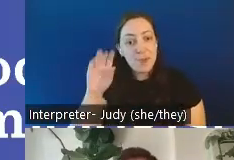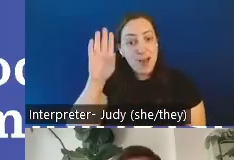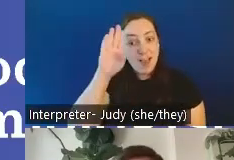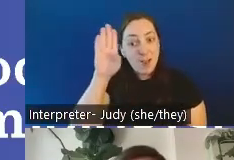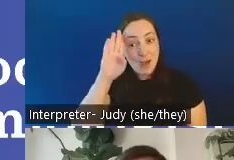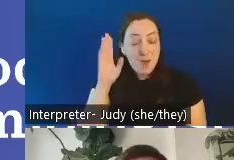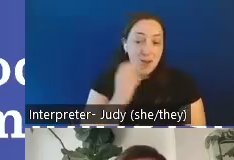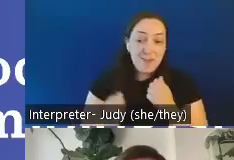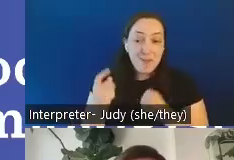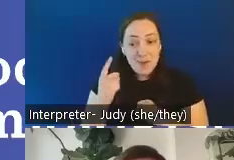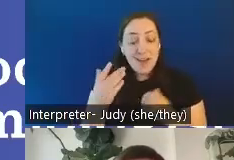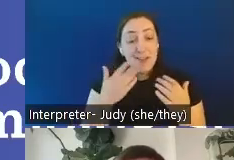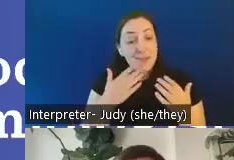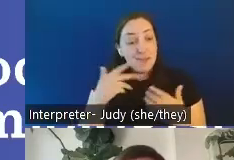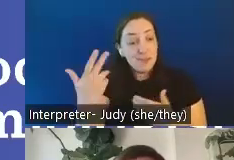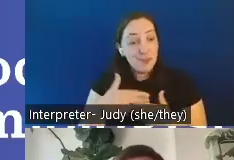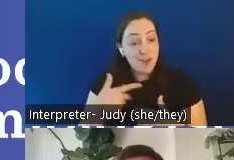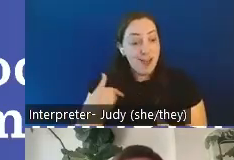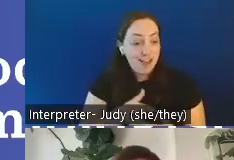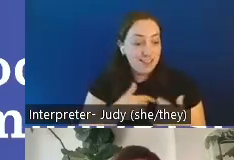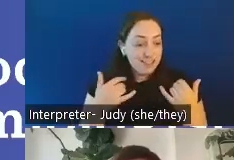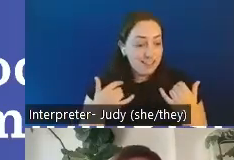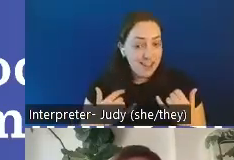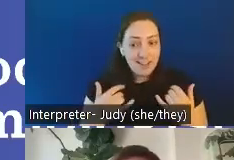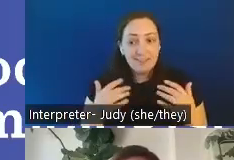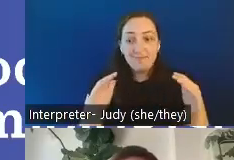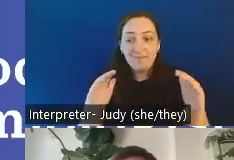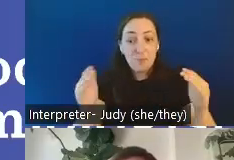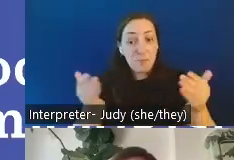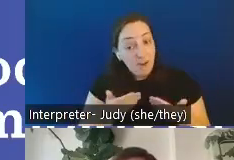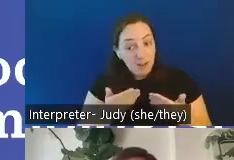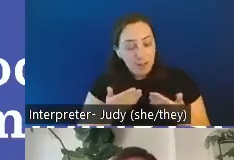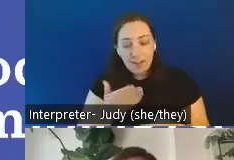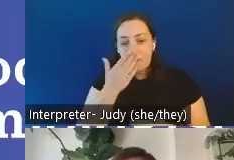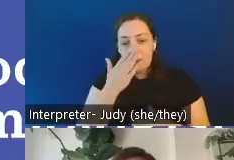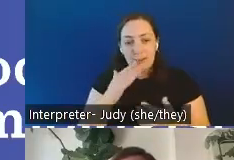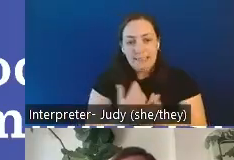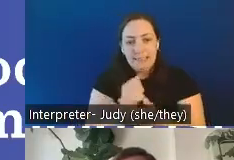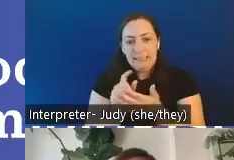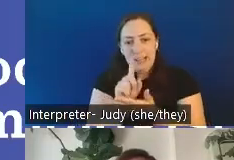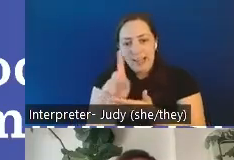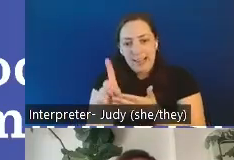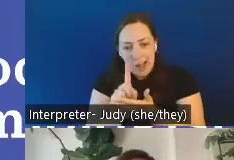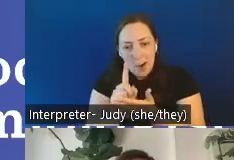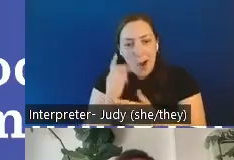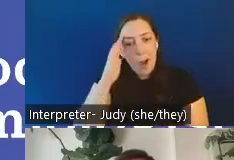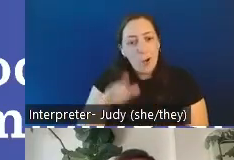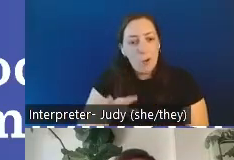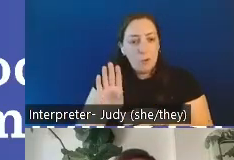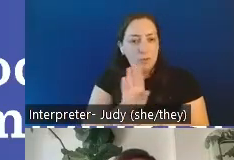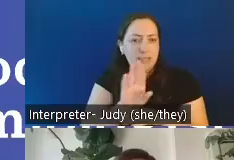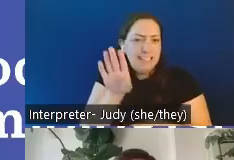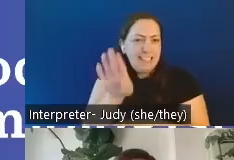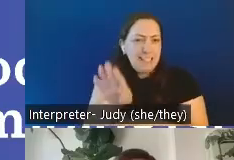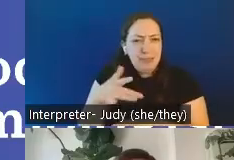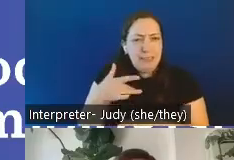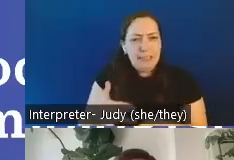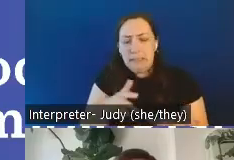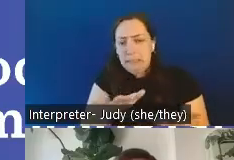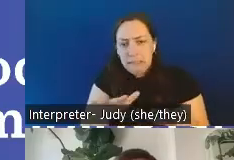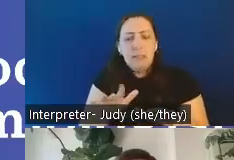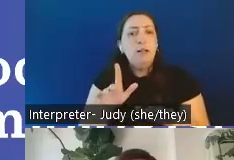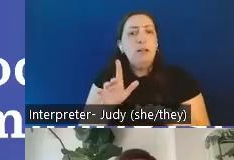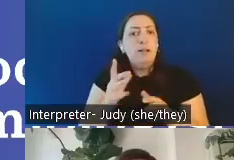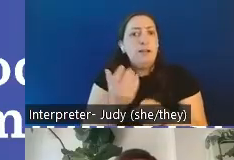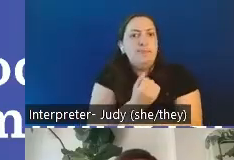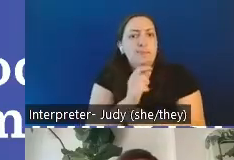so much for joining us, and welcome. Thank you for taking this hour out of your afternoon to join us for this important